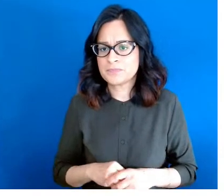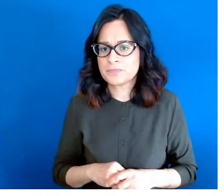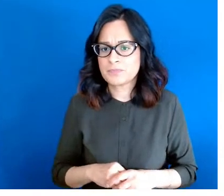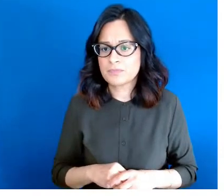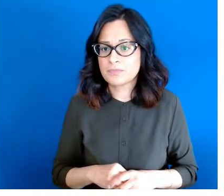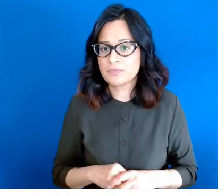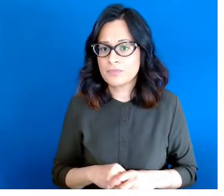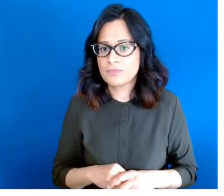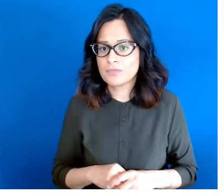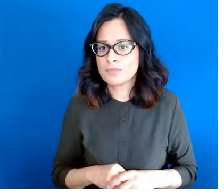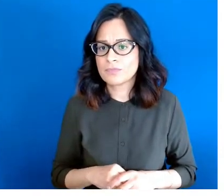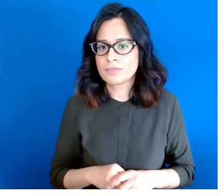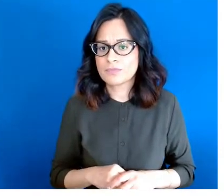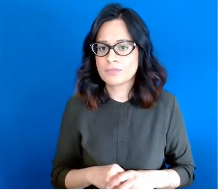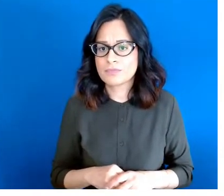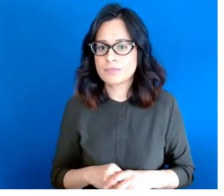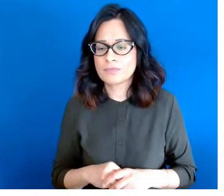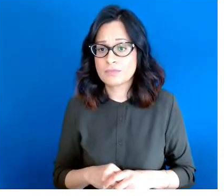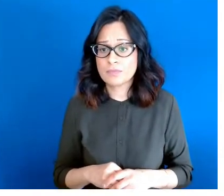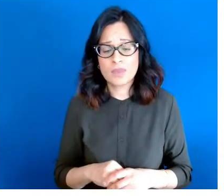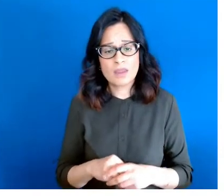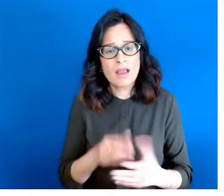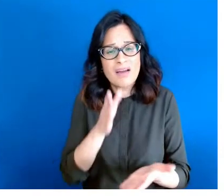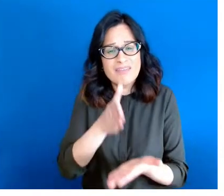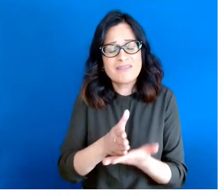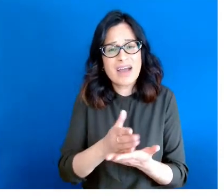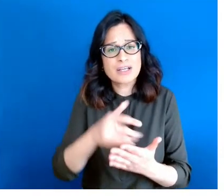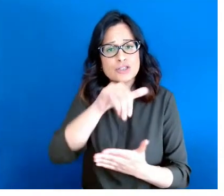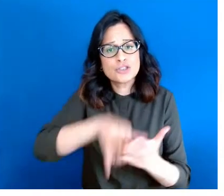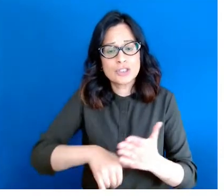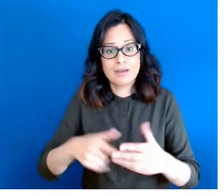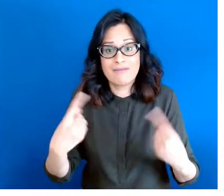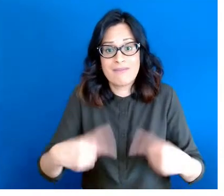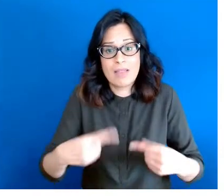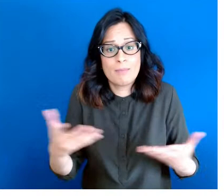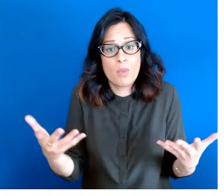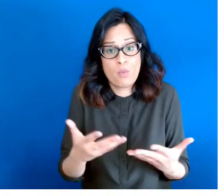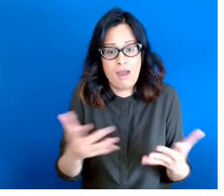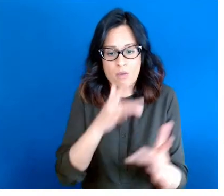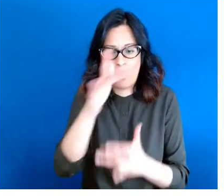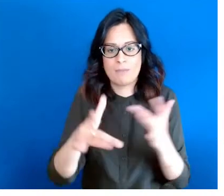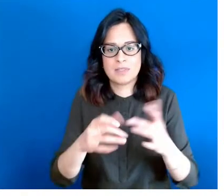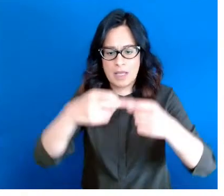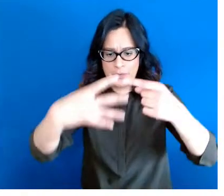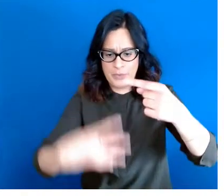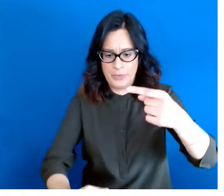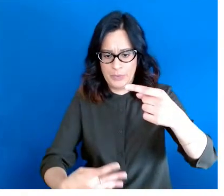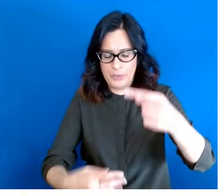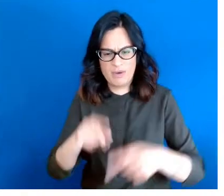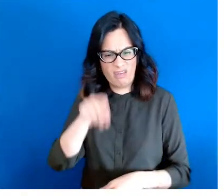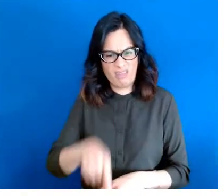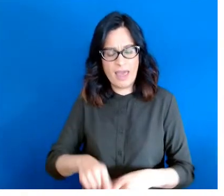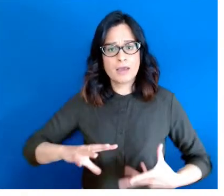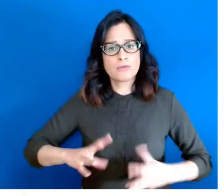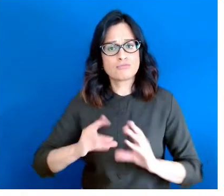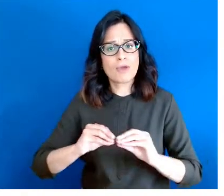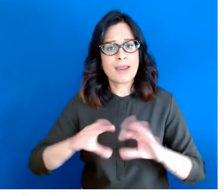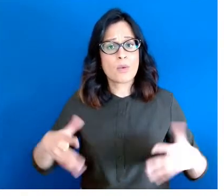We have lots of fact sheets available on our website, and these are produced